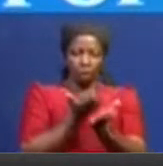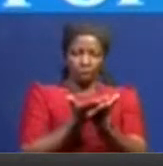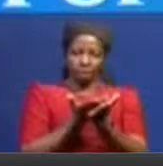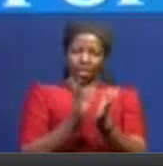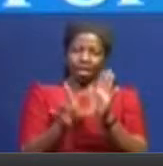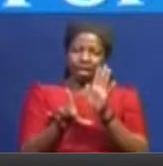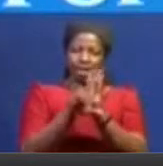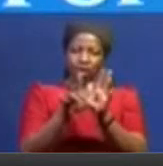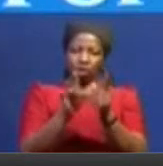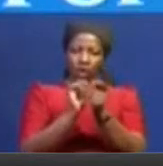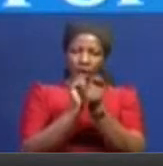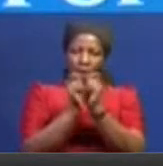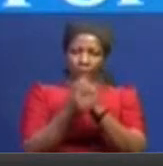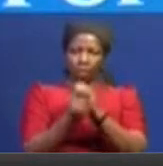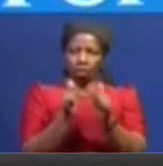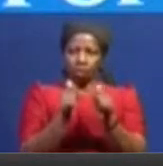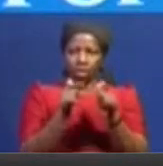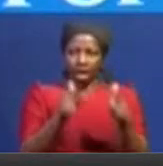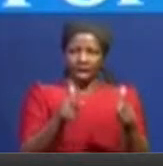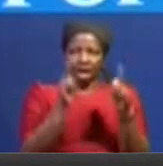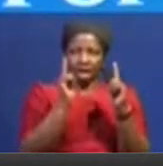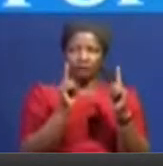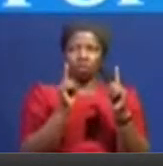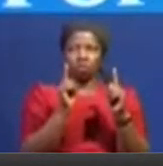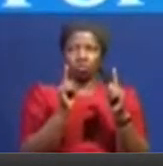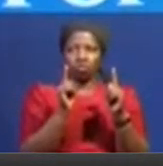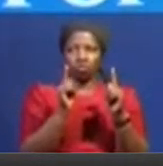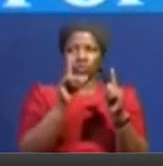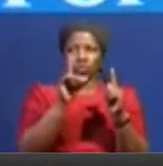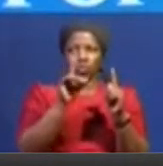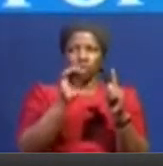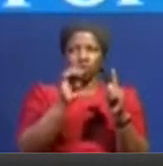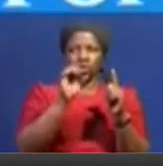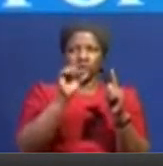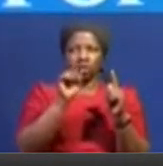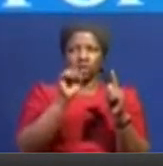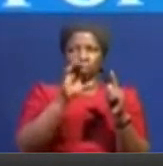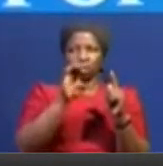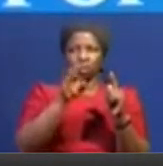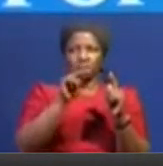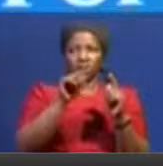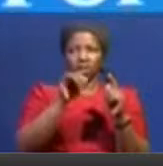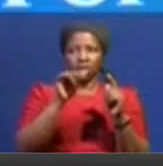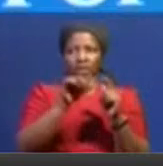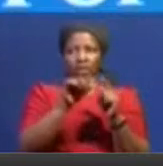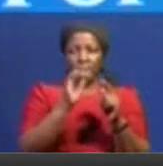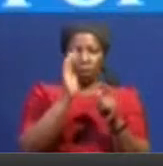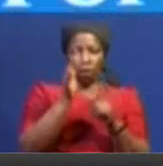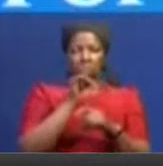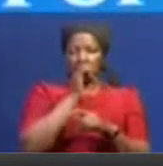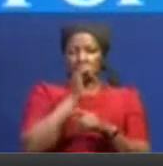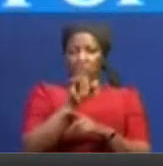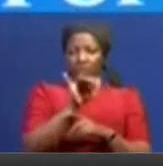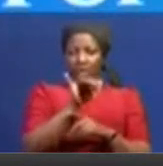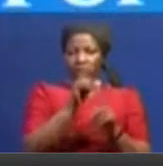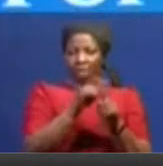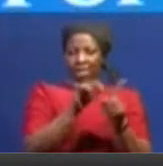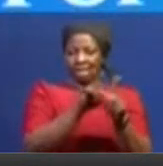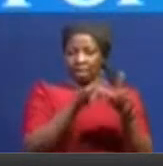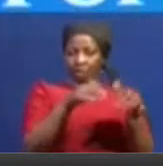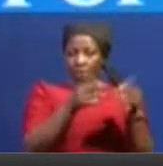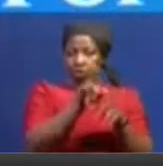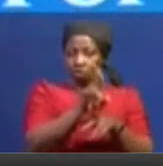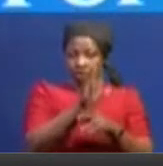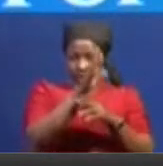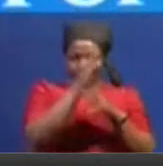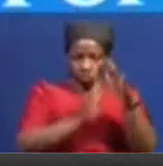the dissenting. We may not use dissenting as is used in the Supreme Court, but I have a reason why I am leaving